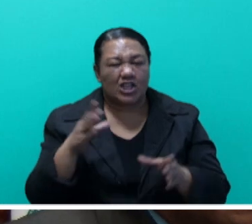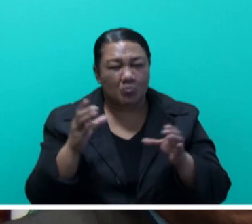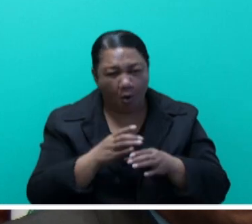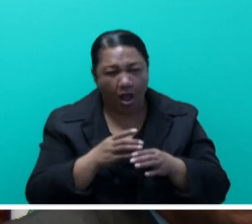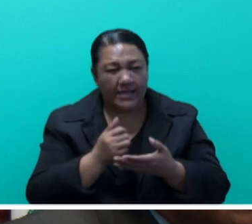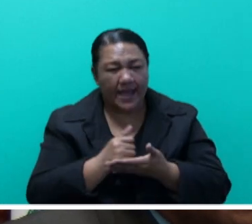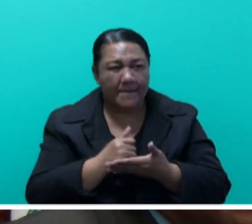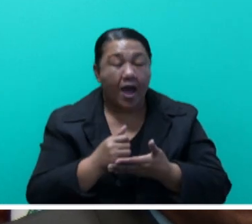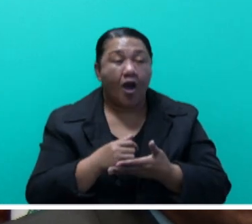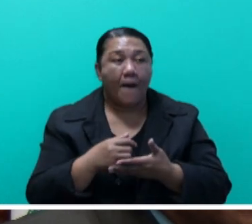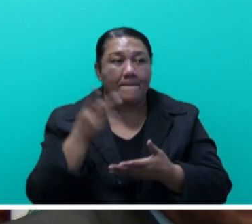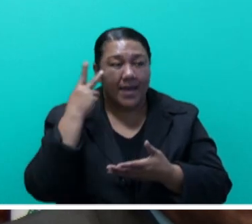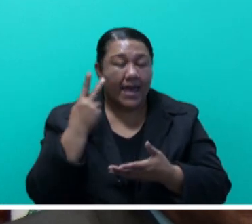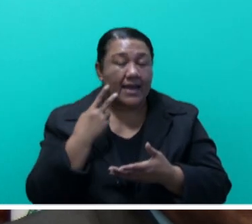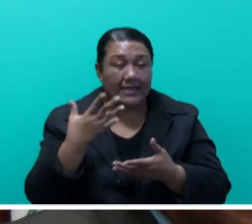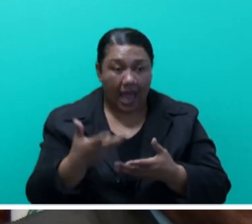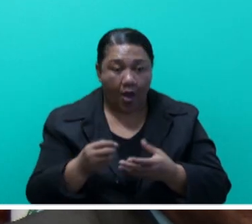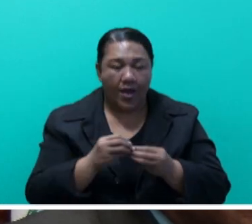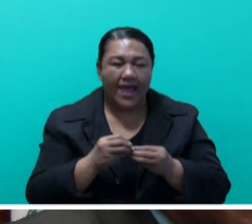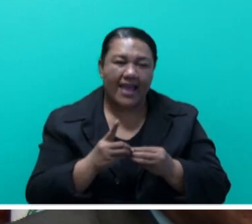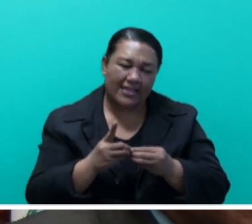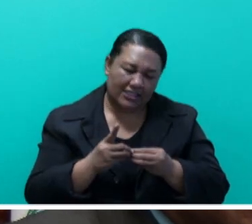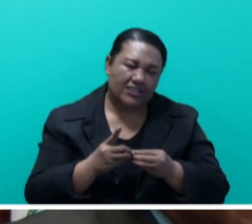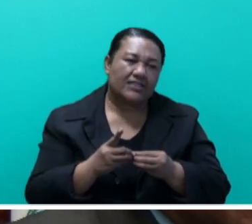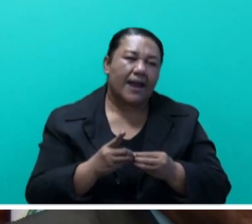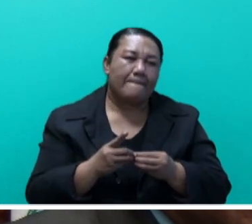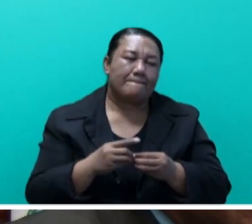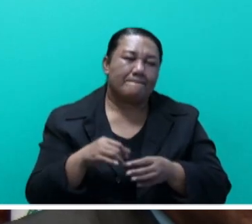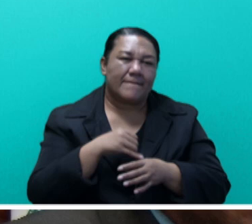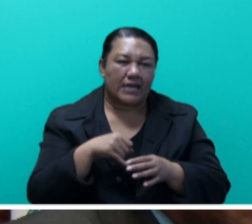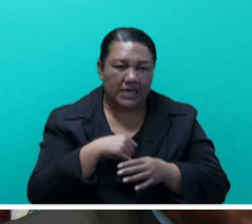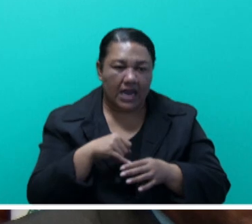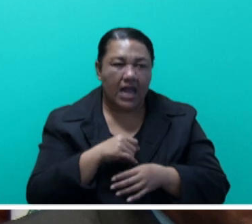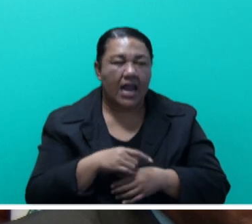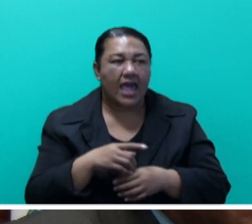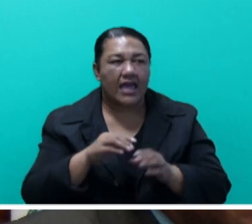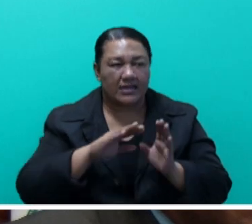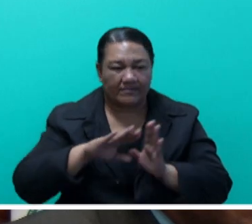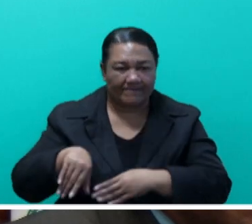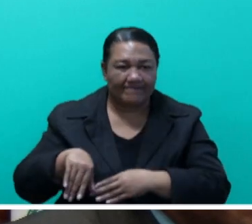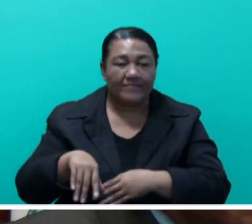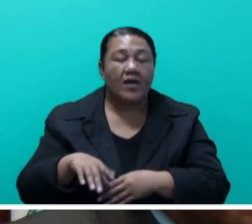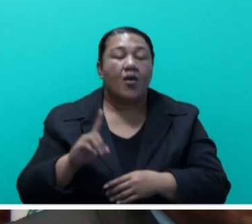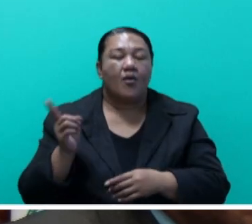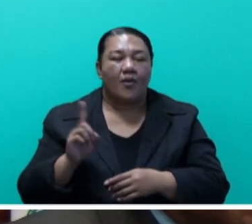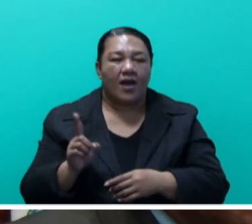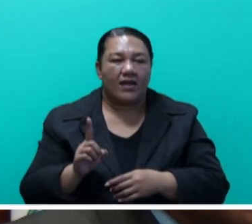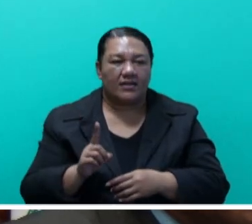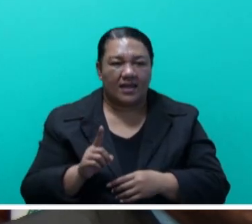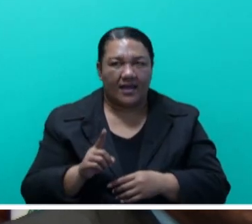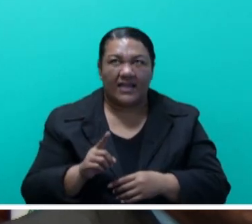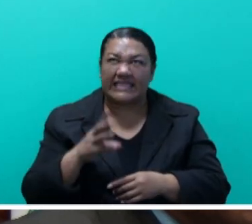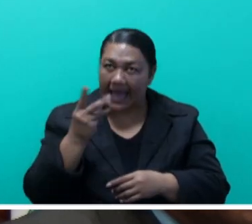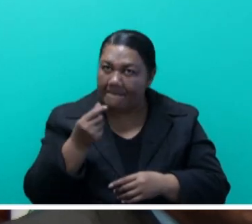get involved in extramarital affairs and neglect their families back at home. Mr. Speaker,